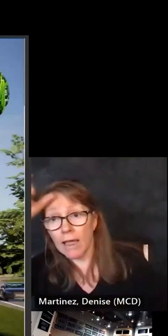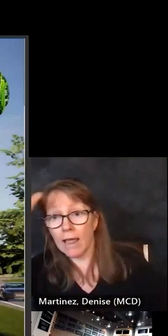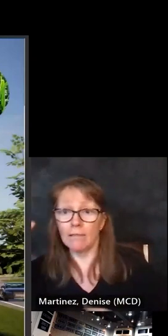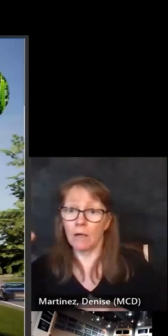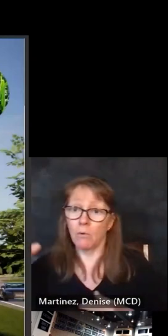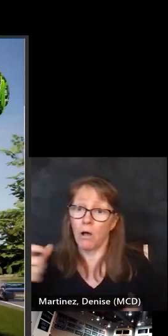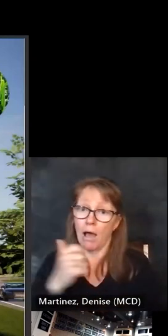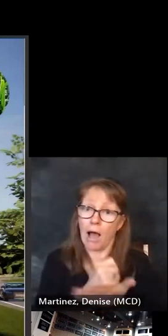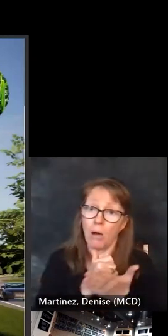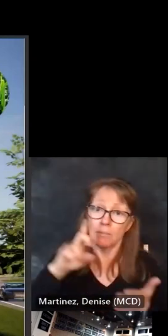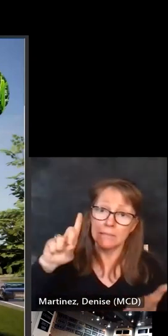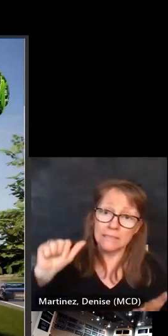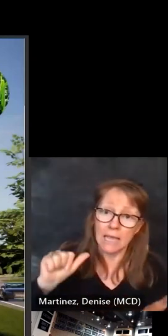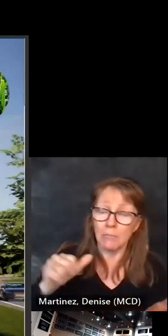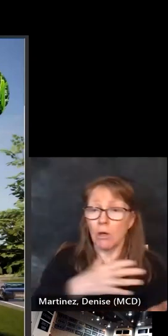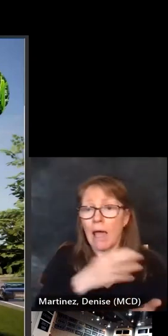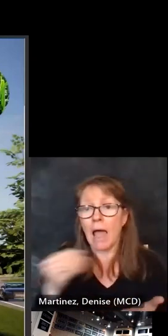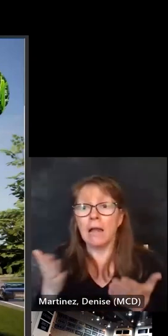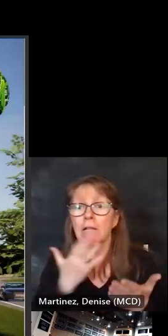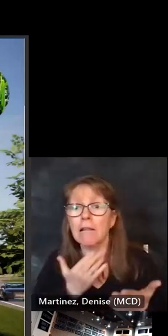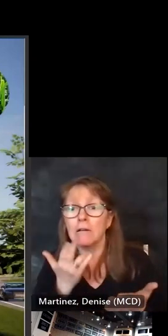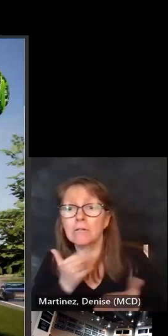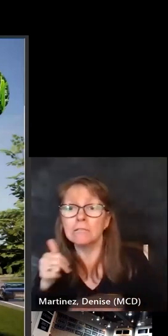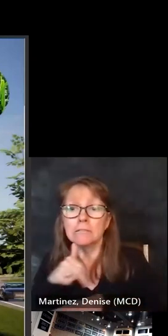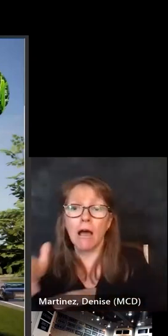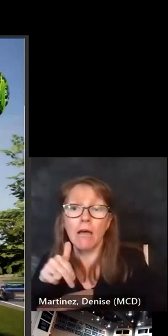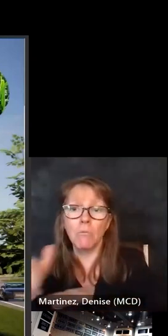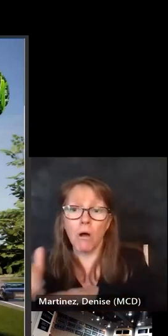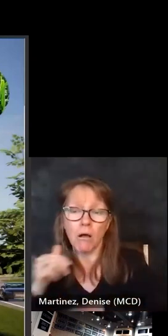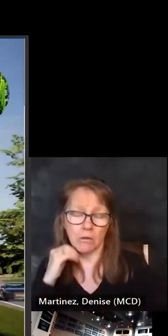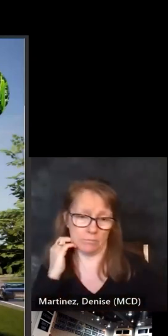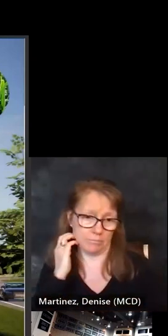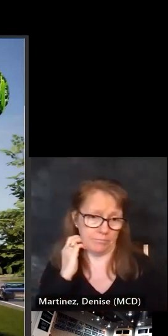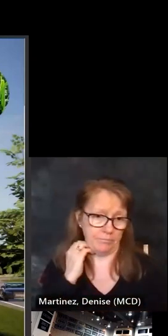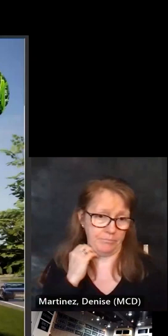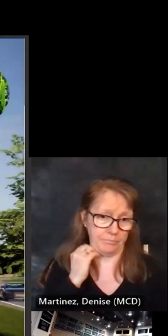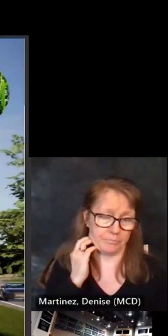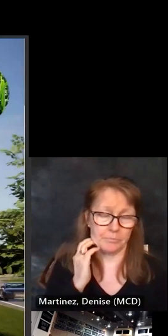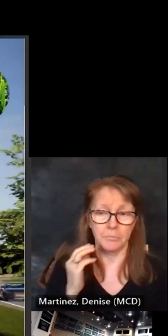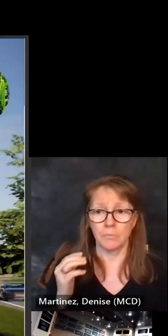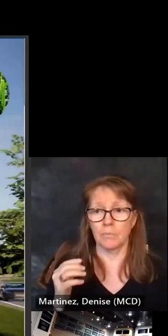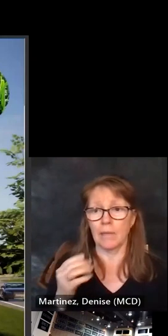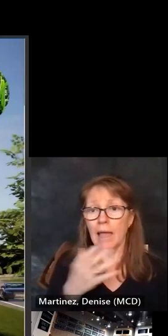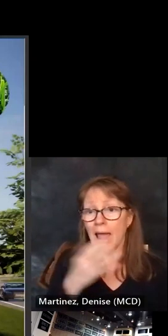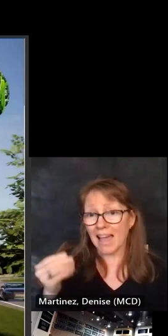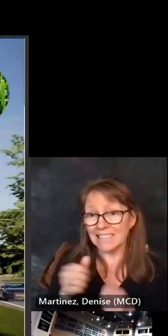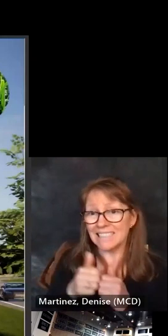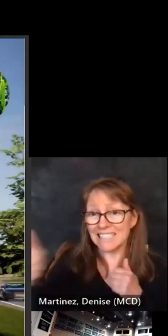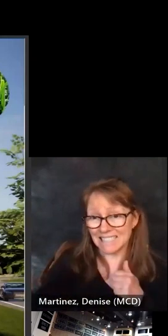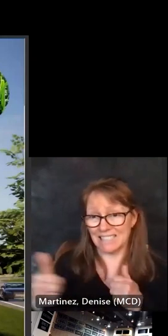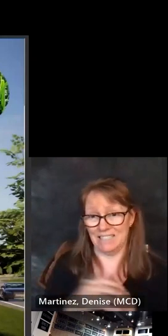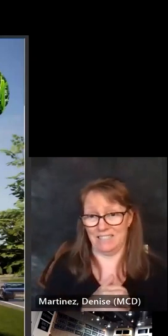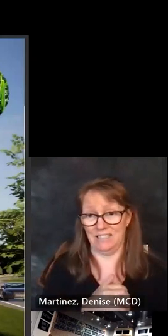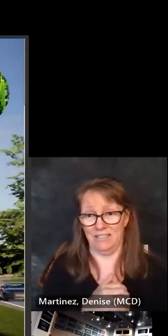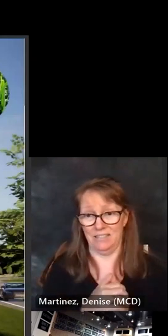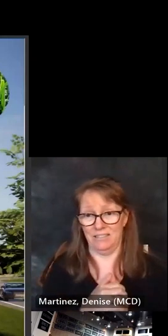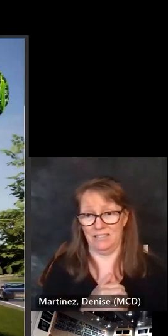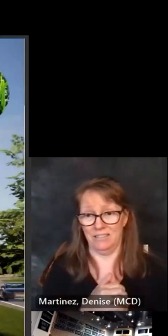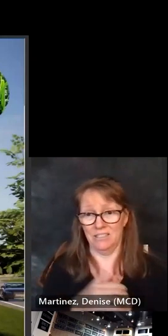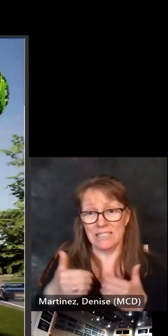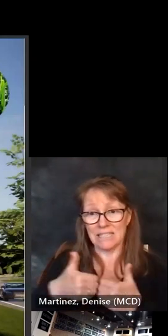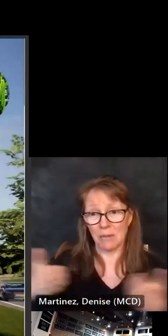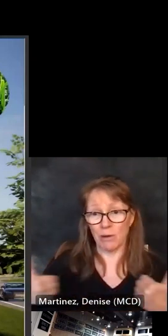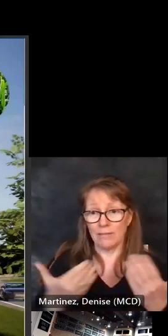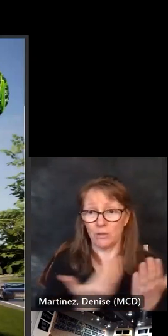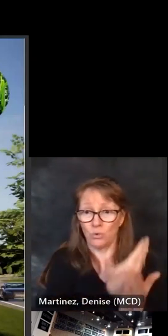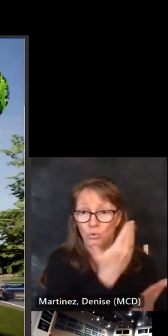facility, and maybe a little sidewalk for safe passage back there. And we need distance to separate the new housing from